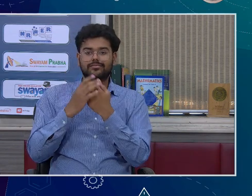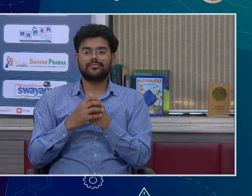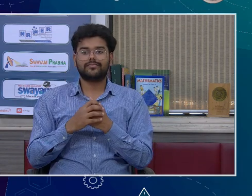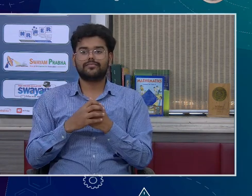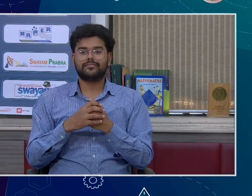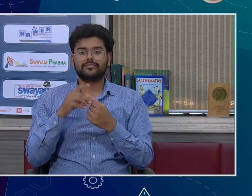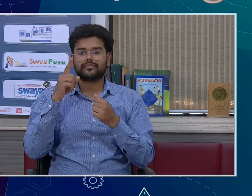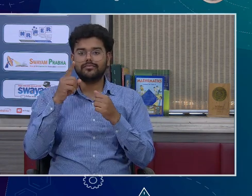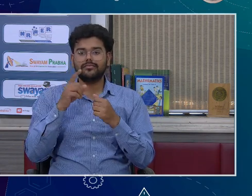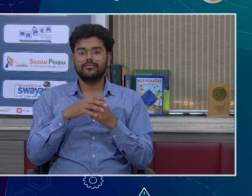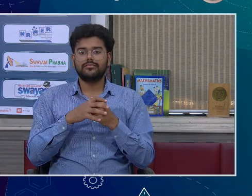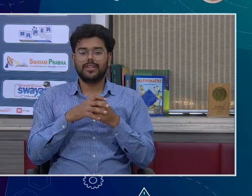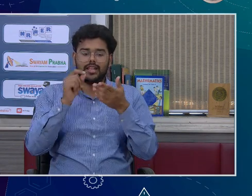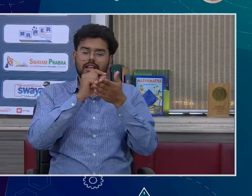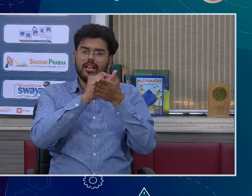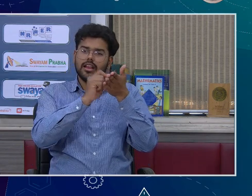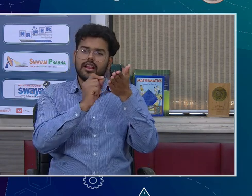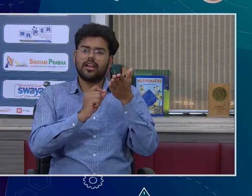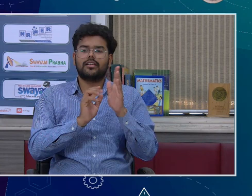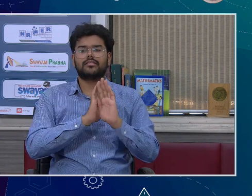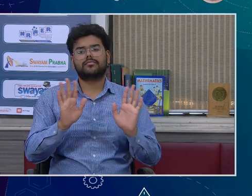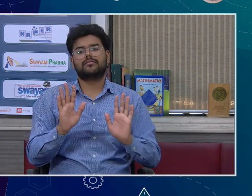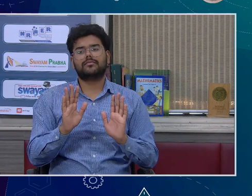you just have to write